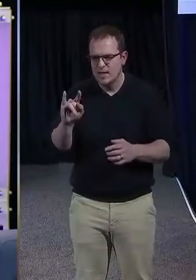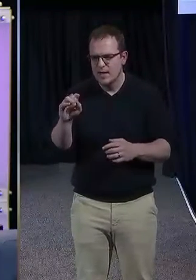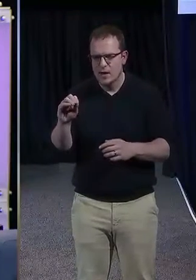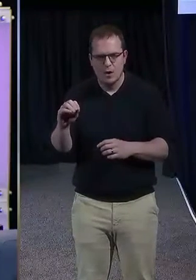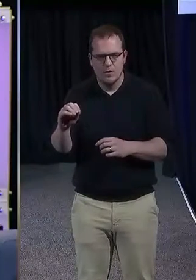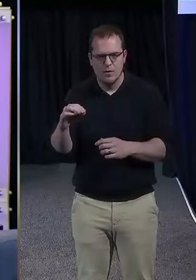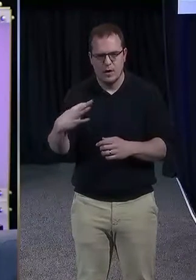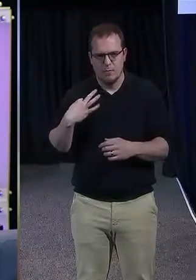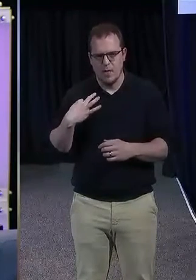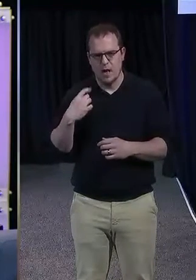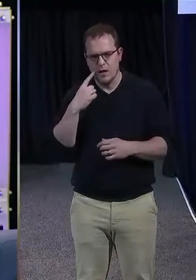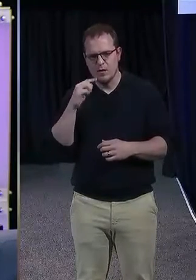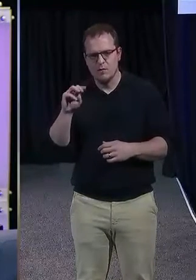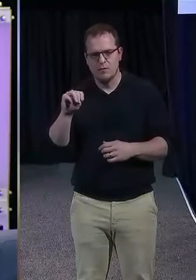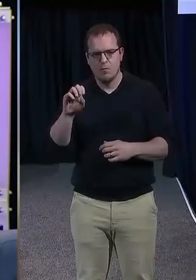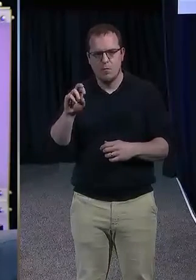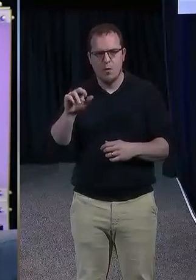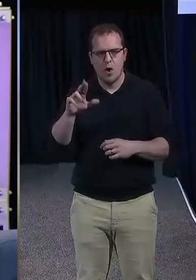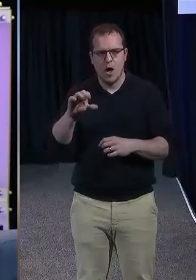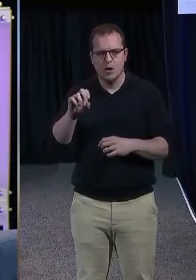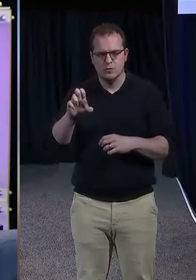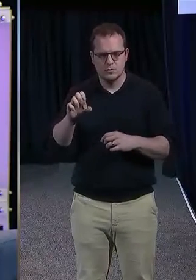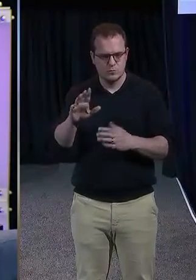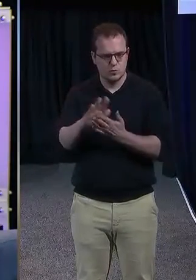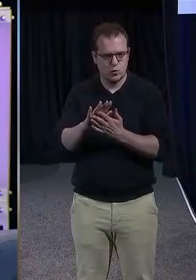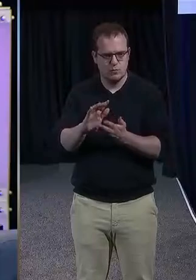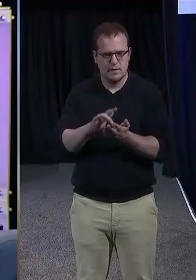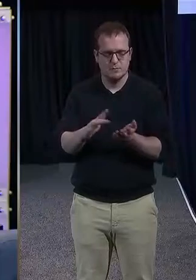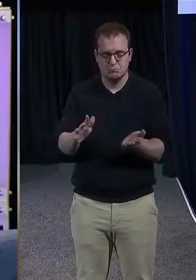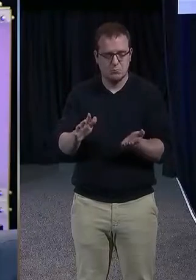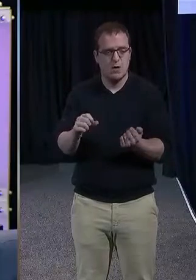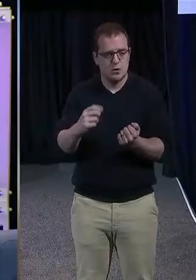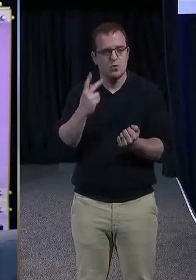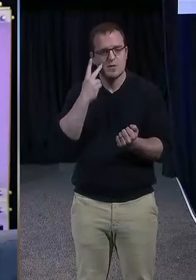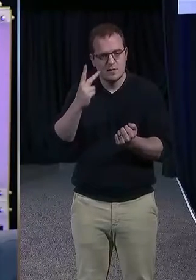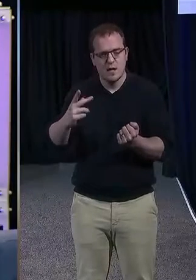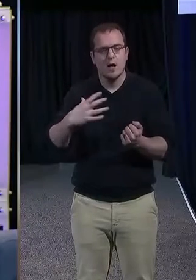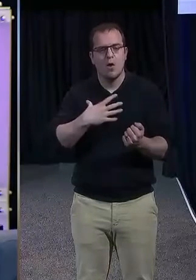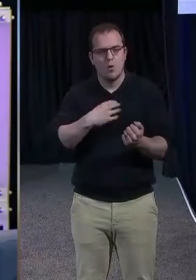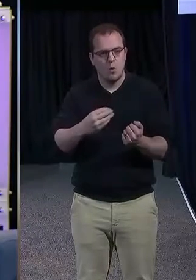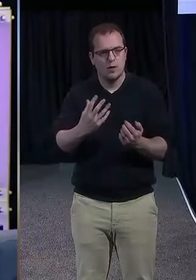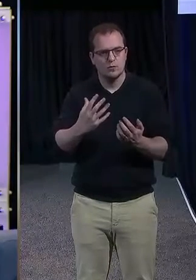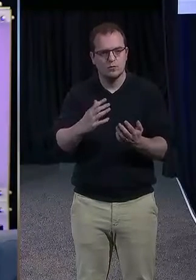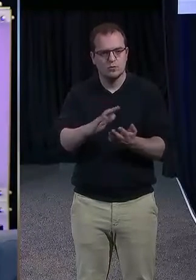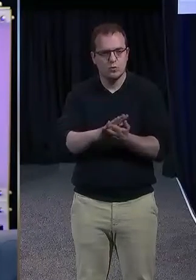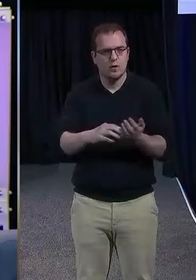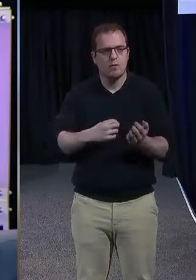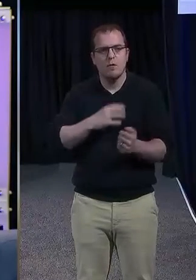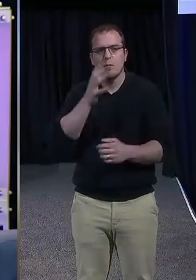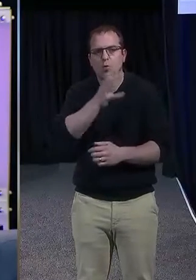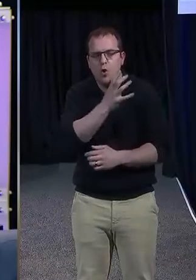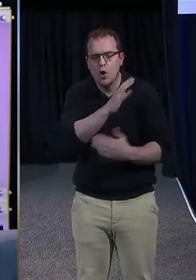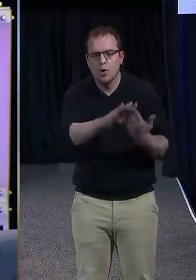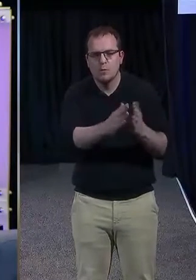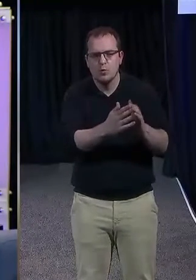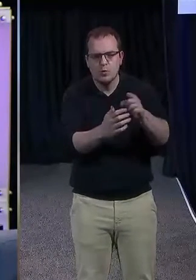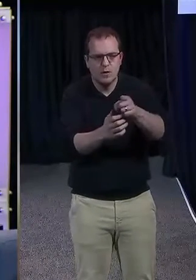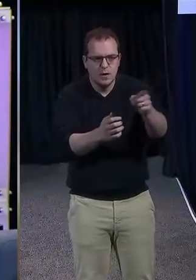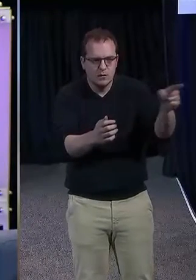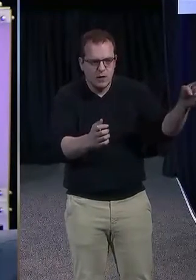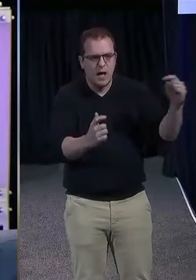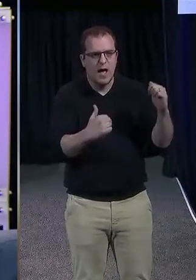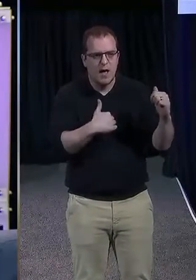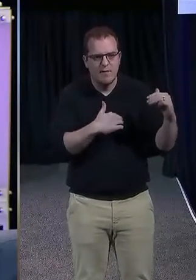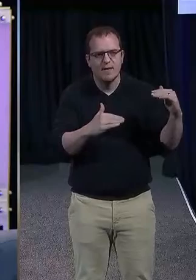to Morehouse School of Medicine, because you begin to see that white students who come from rural communities have